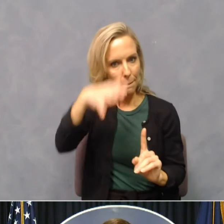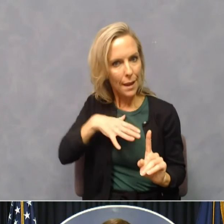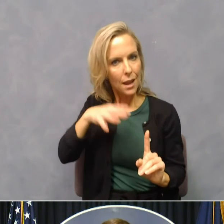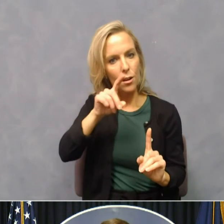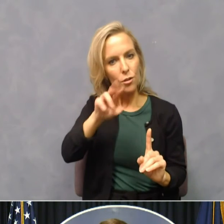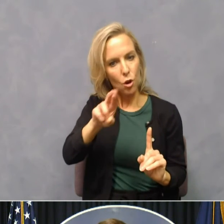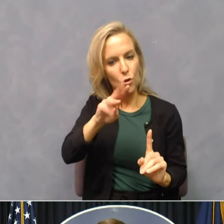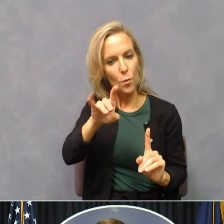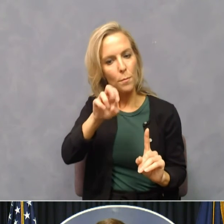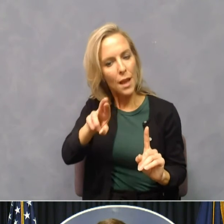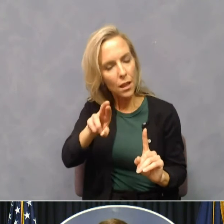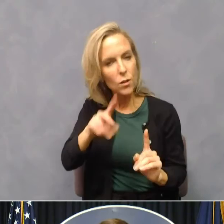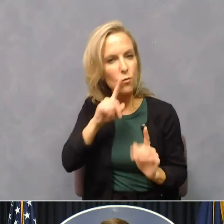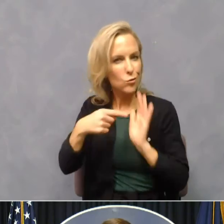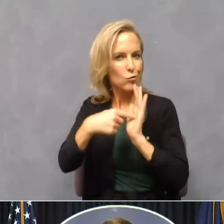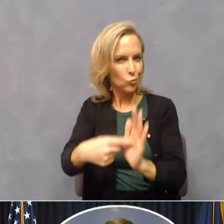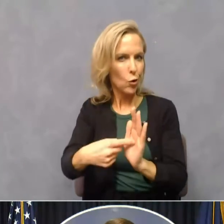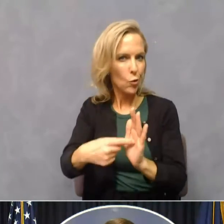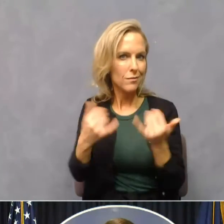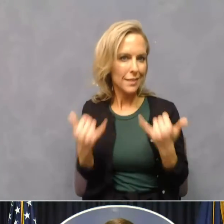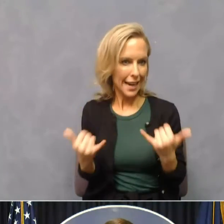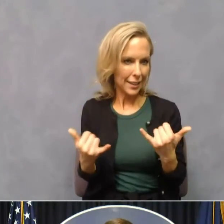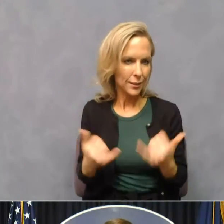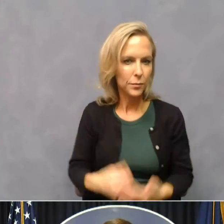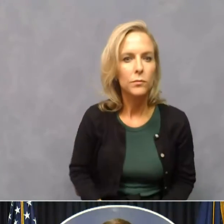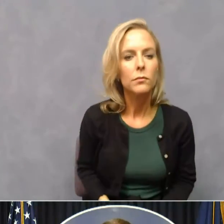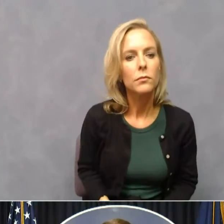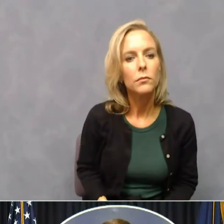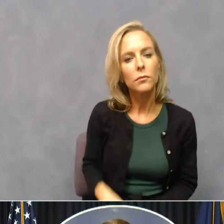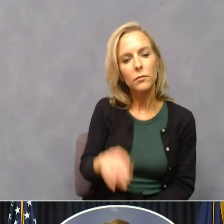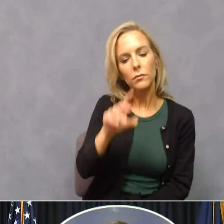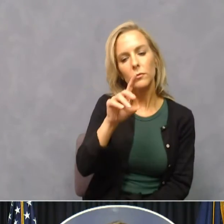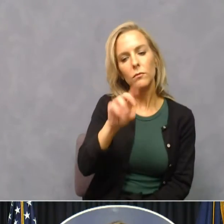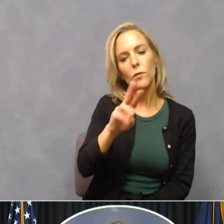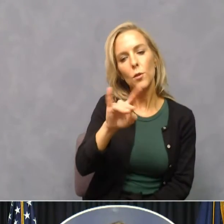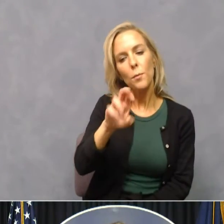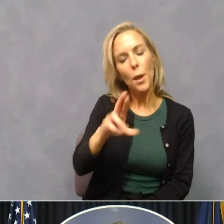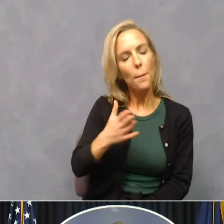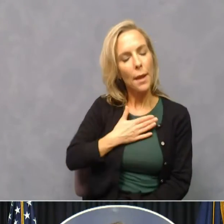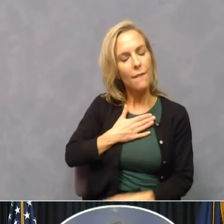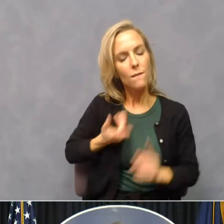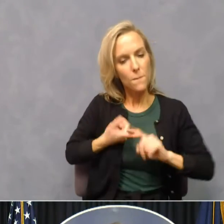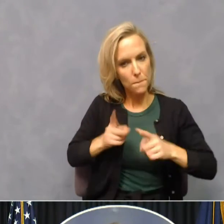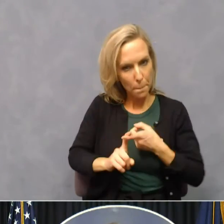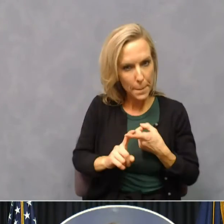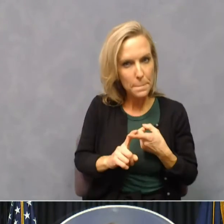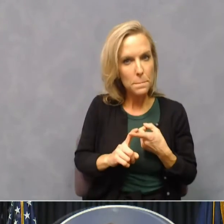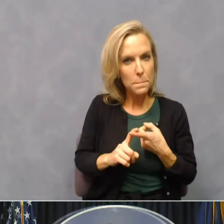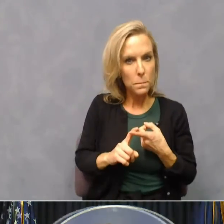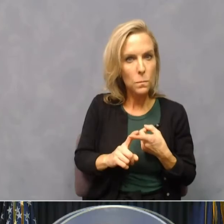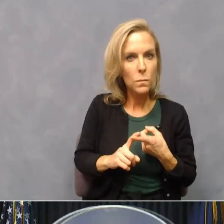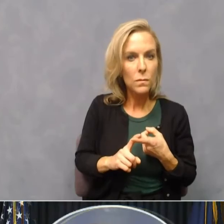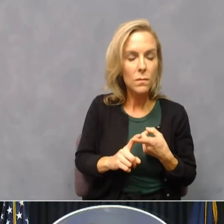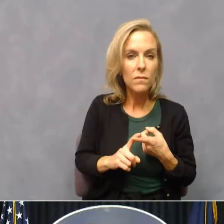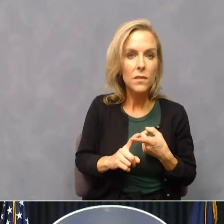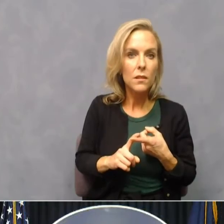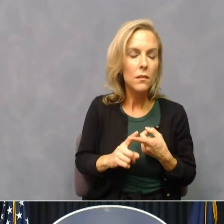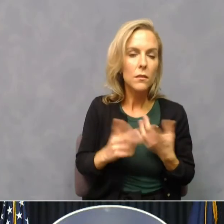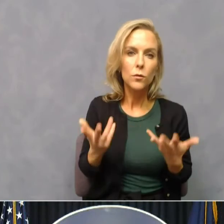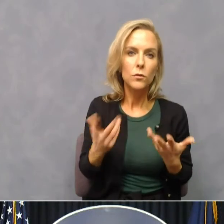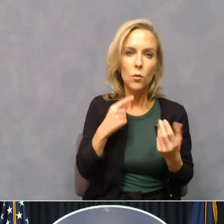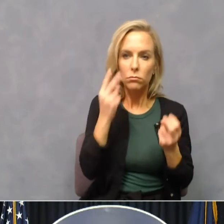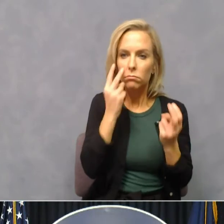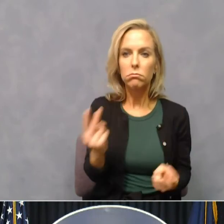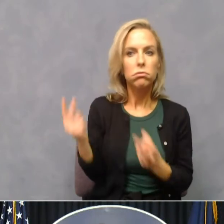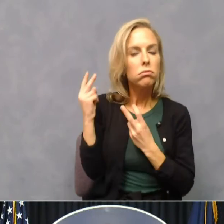going to share with you now. Dr. Miller was a friend of mine, and I will always remember him as a very